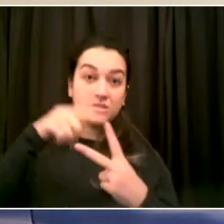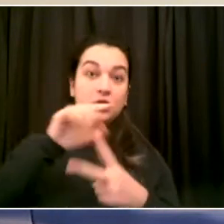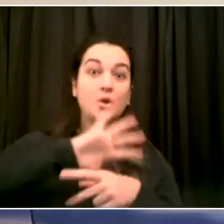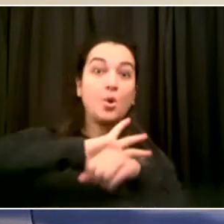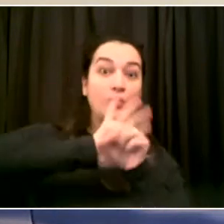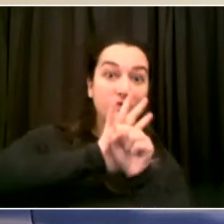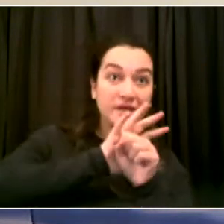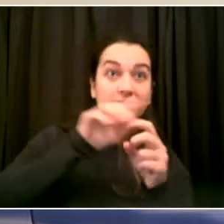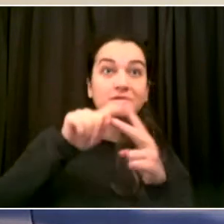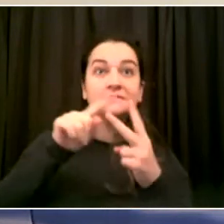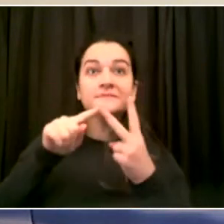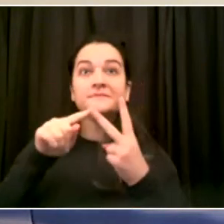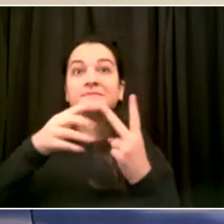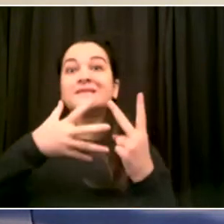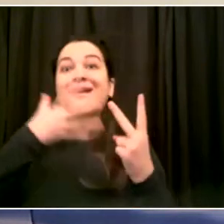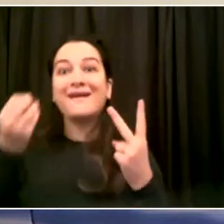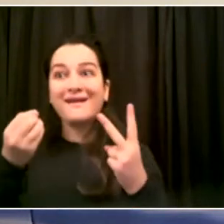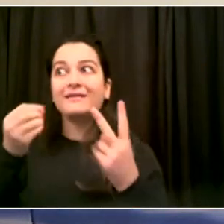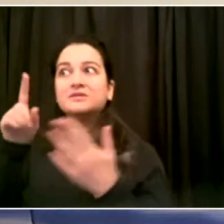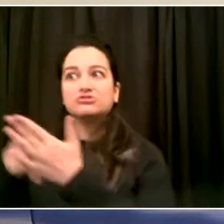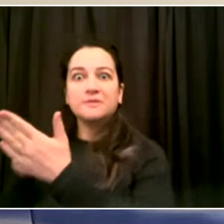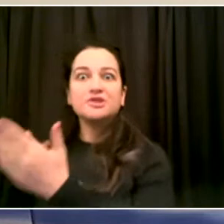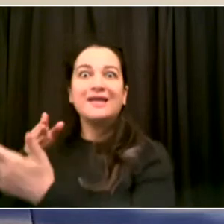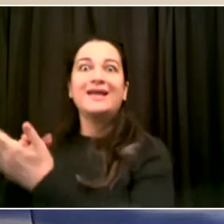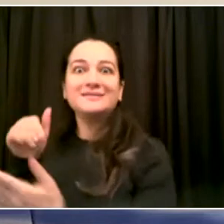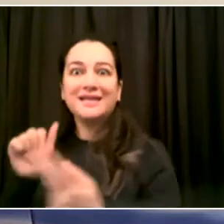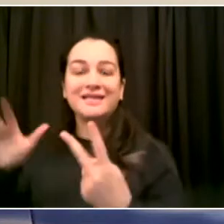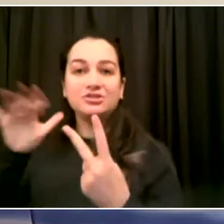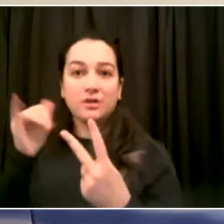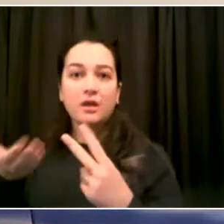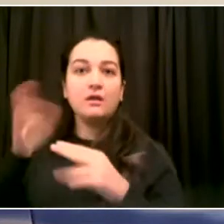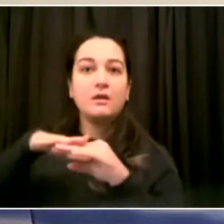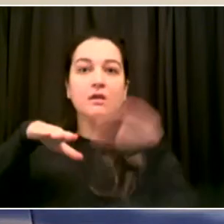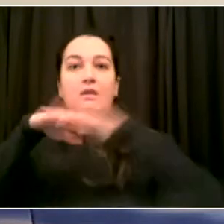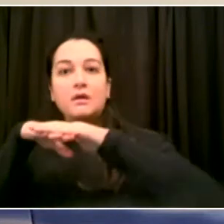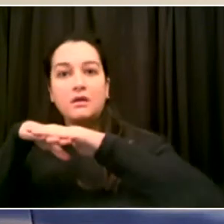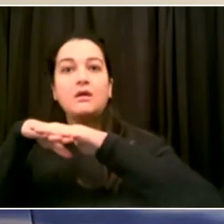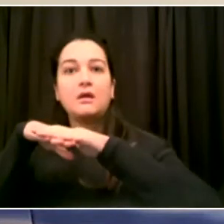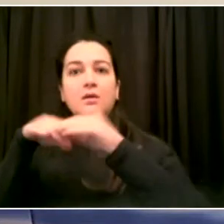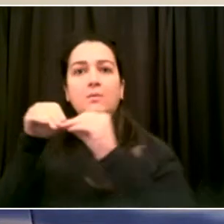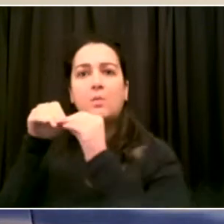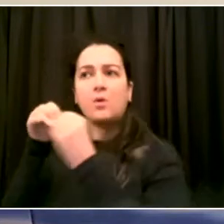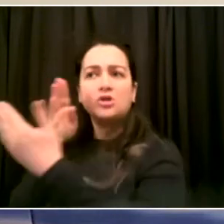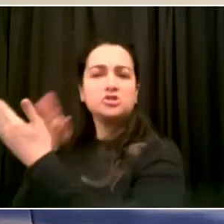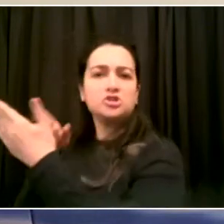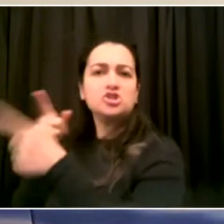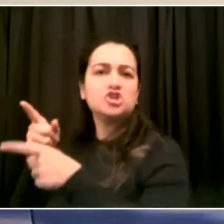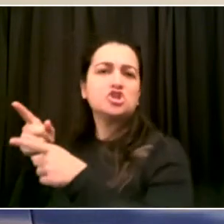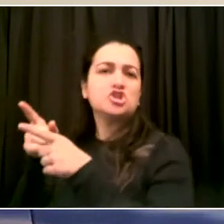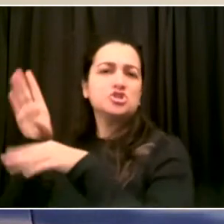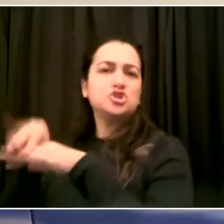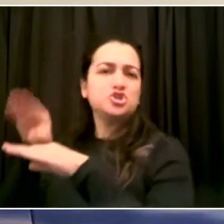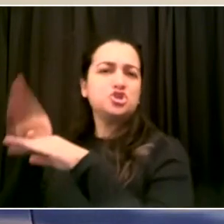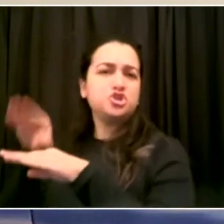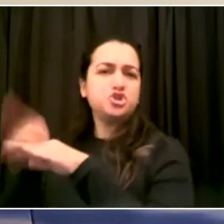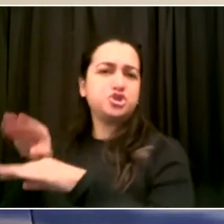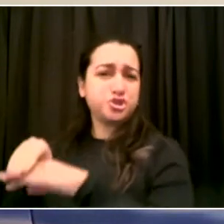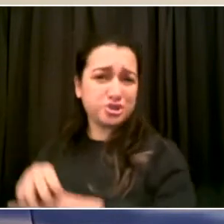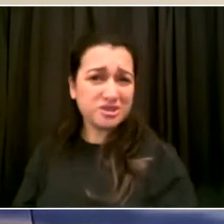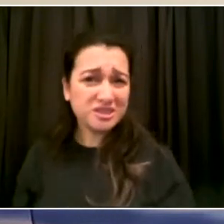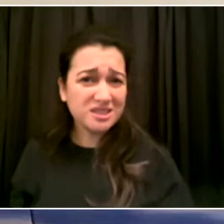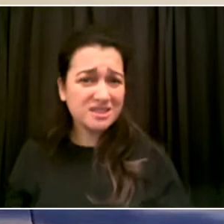small businesses fight the pandemic of anti-Asian hatred. And these